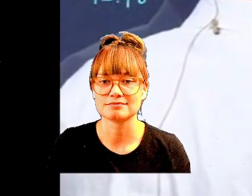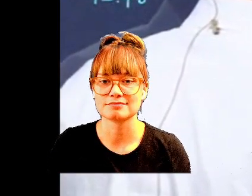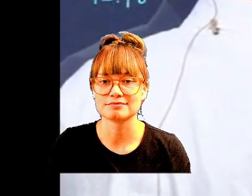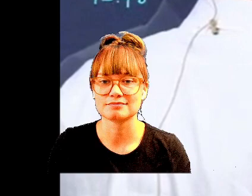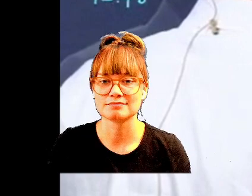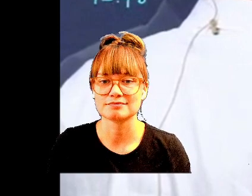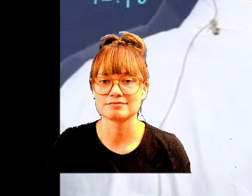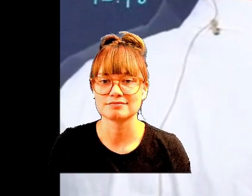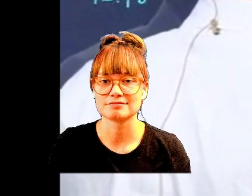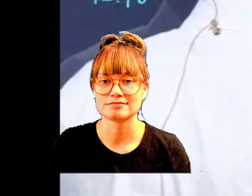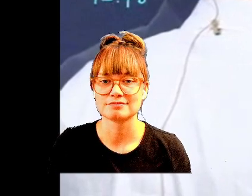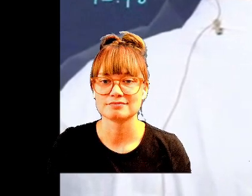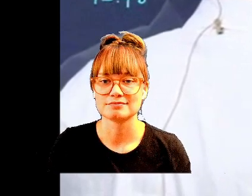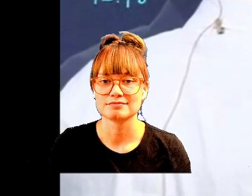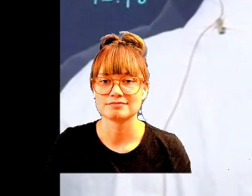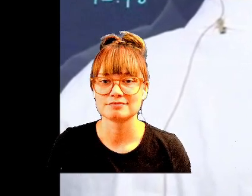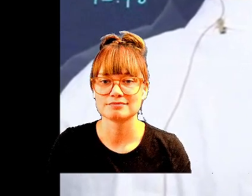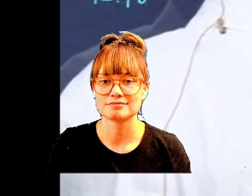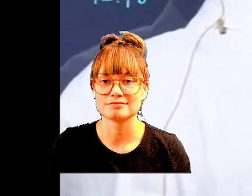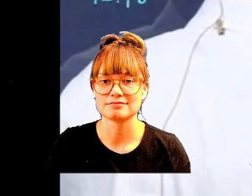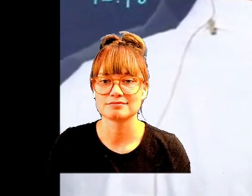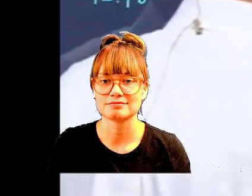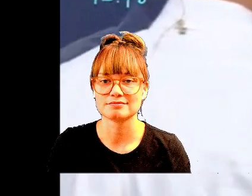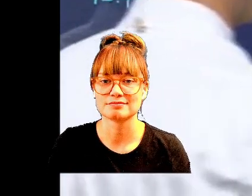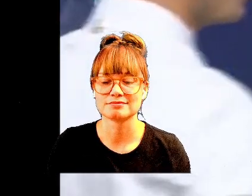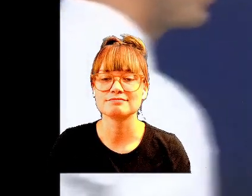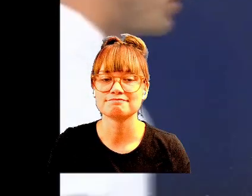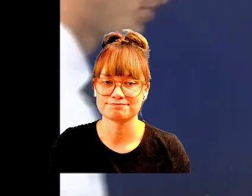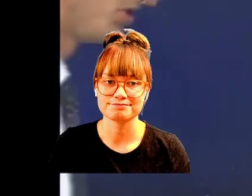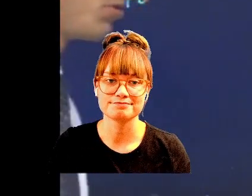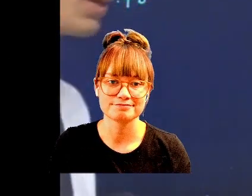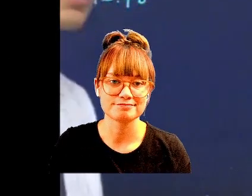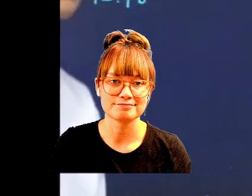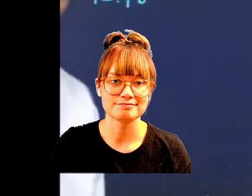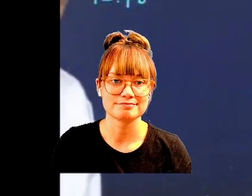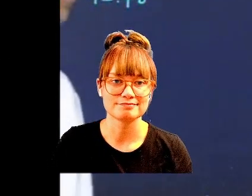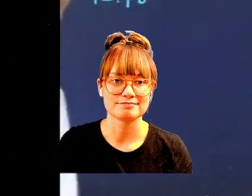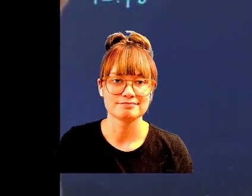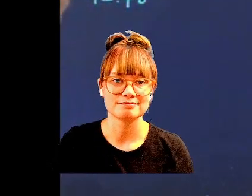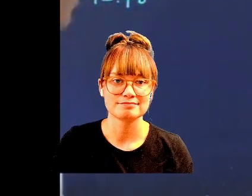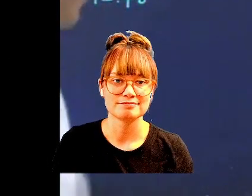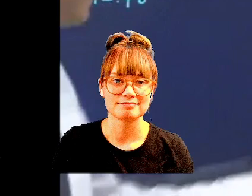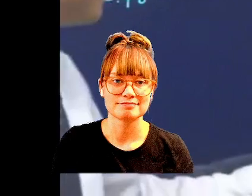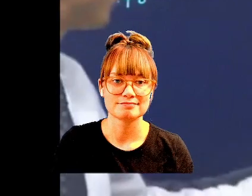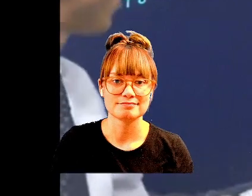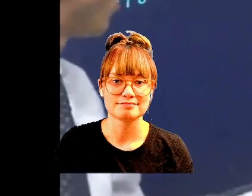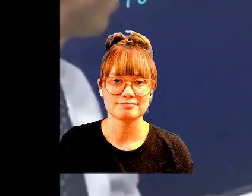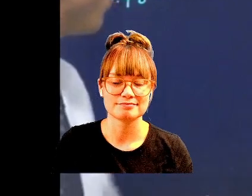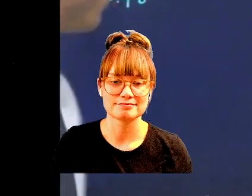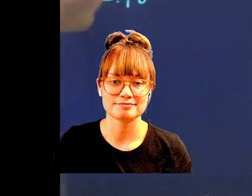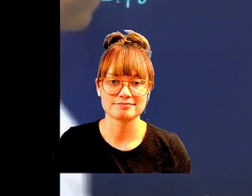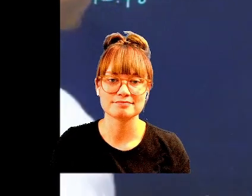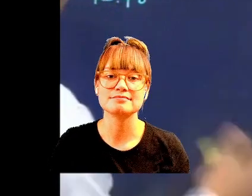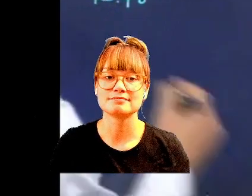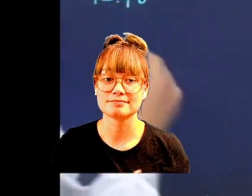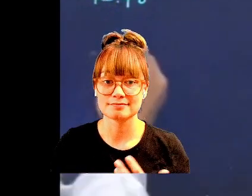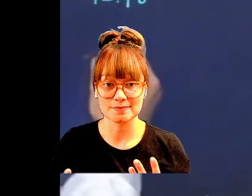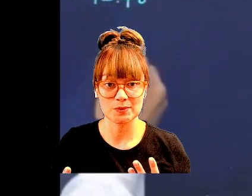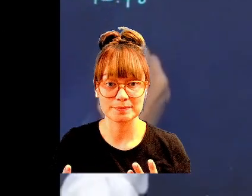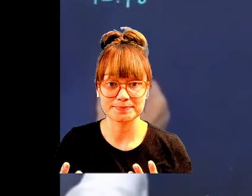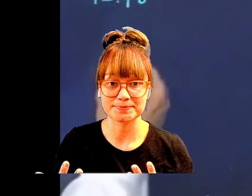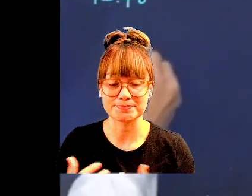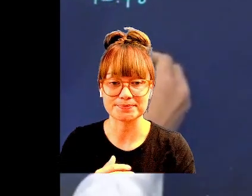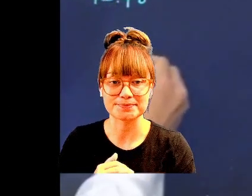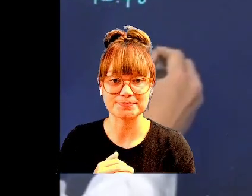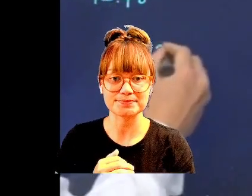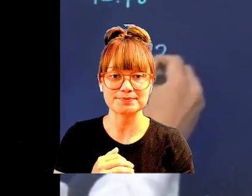cubed, which is 1/8. 2 times 2 times 2 is 8. So we